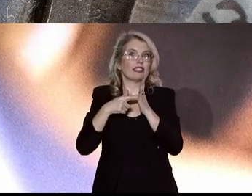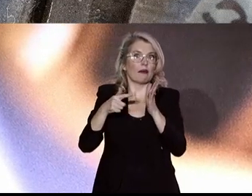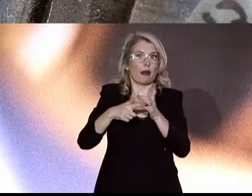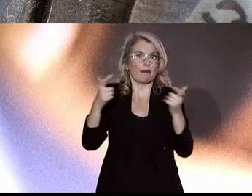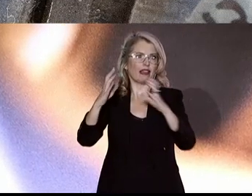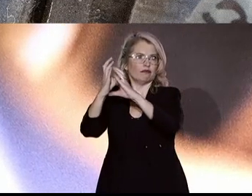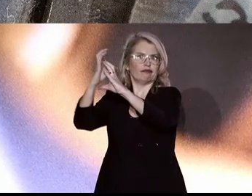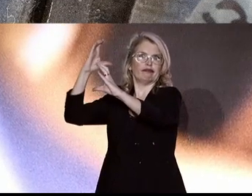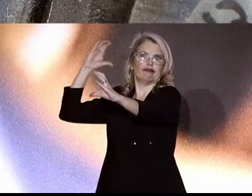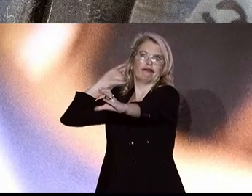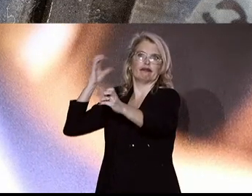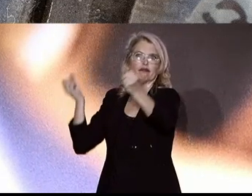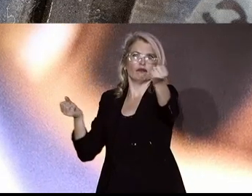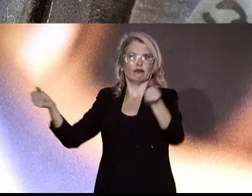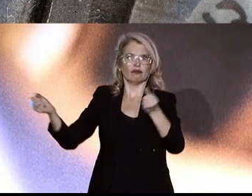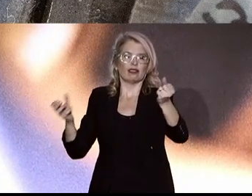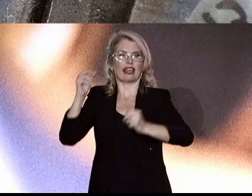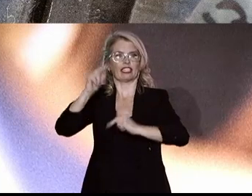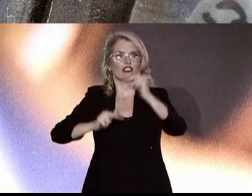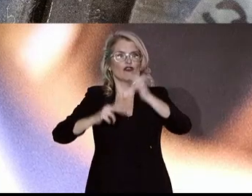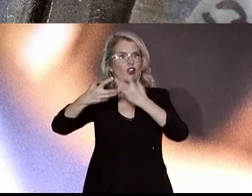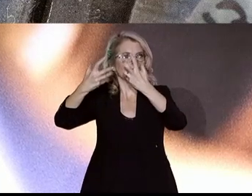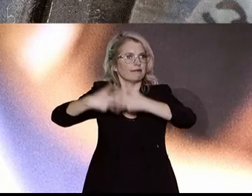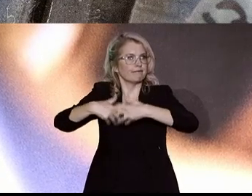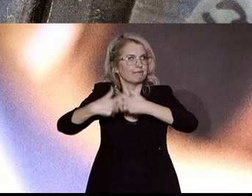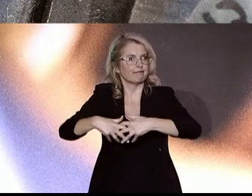long-haul trucks and construction machinery.